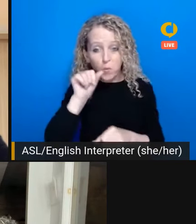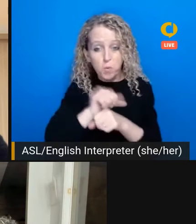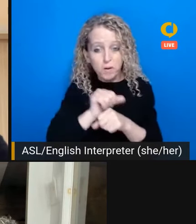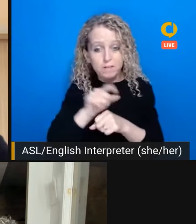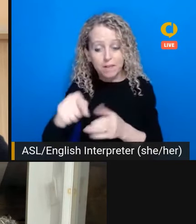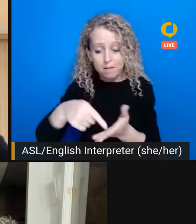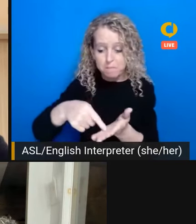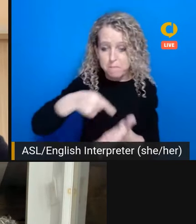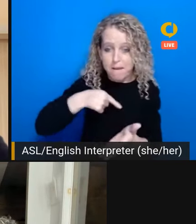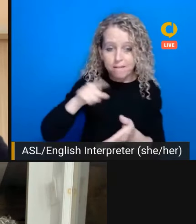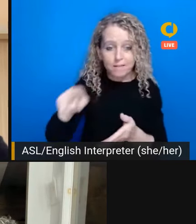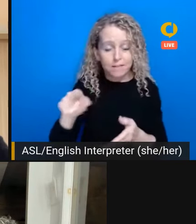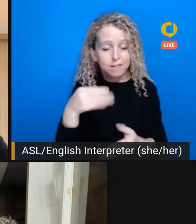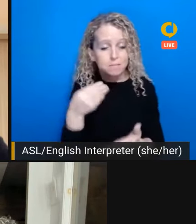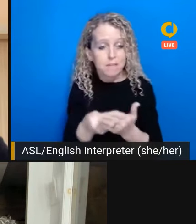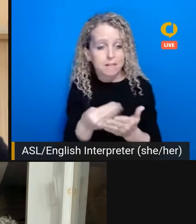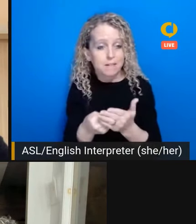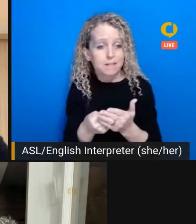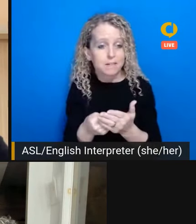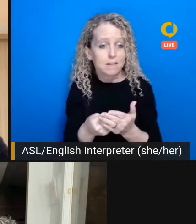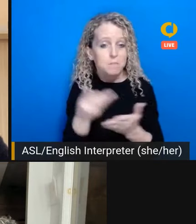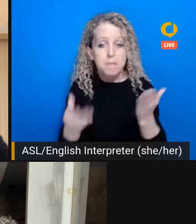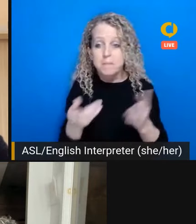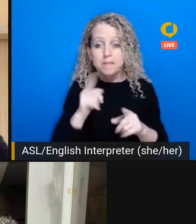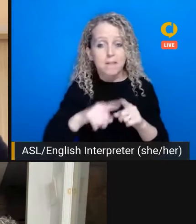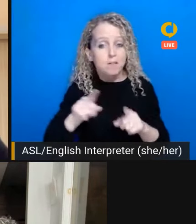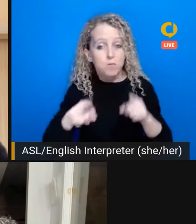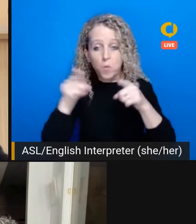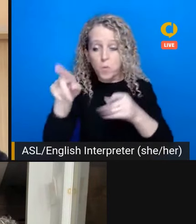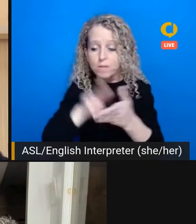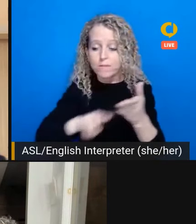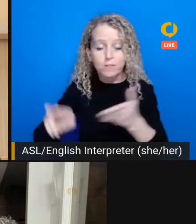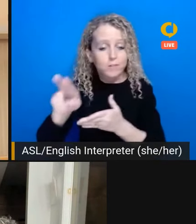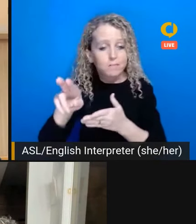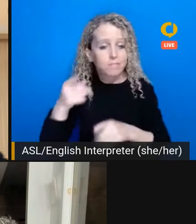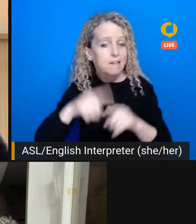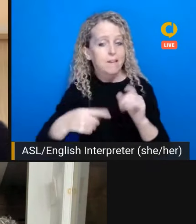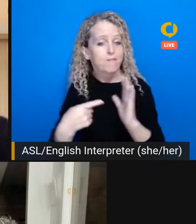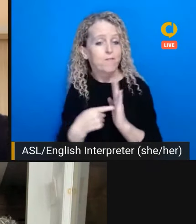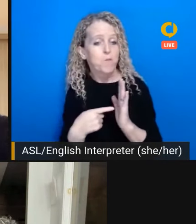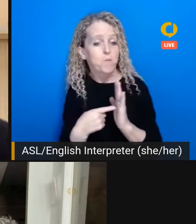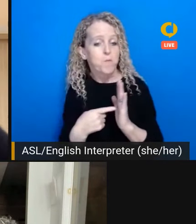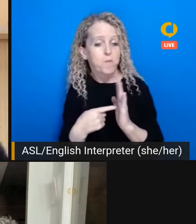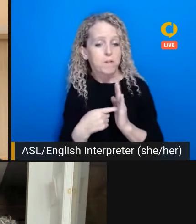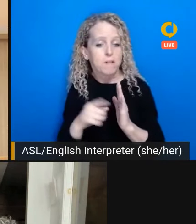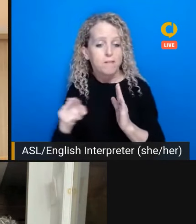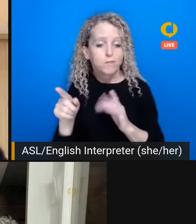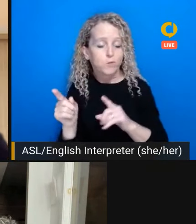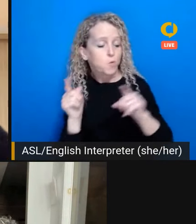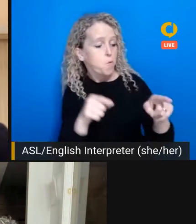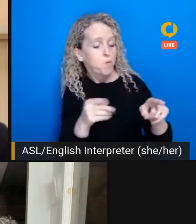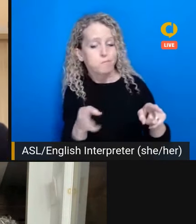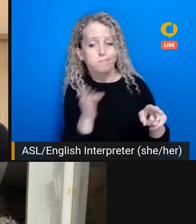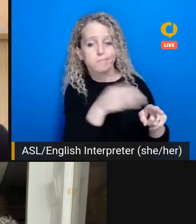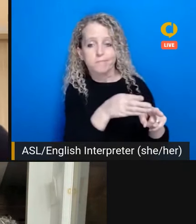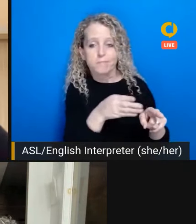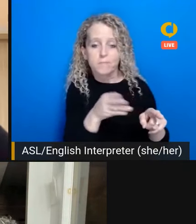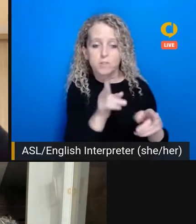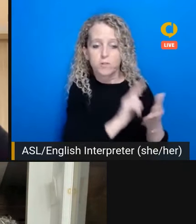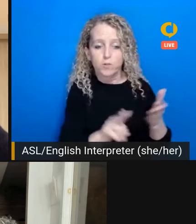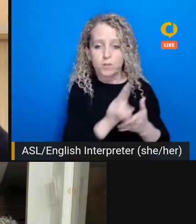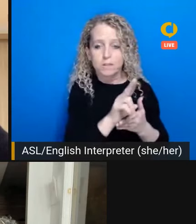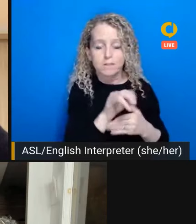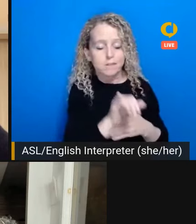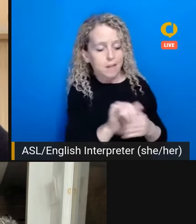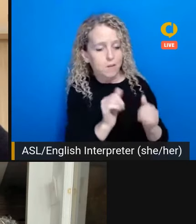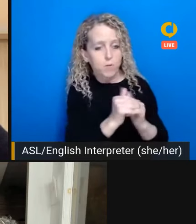right? And you maybe you can't go to the university you want to go to because you can't afford it. You've got to go to the one that's nearby because then you can stay with your parents